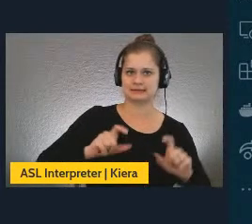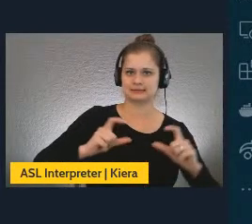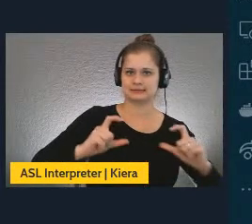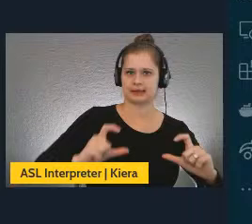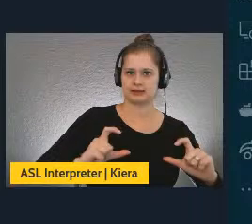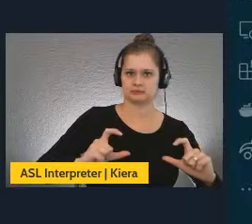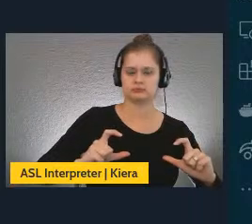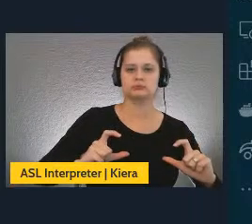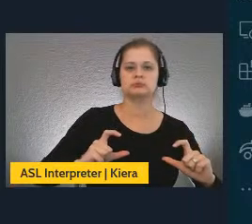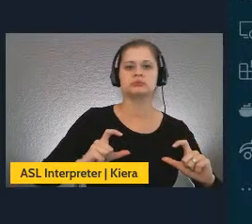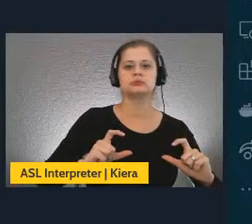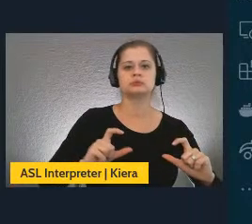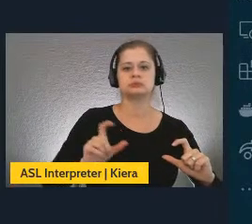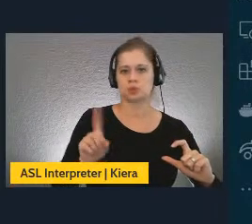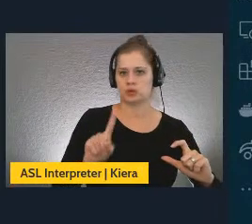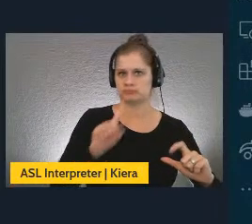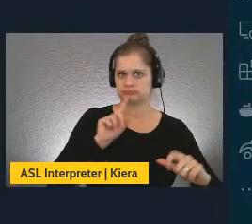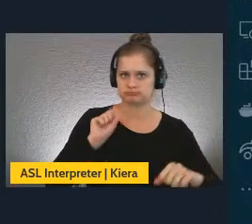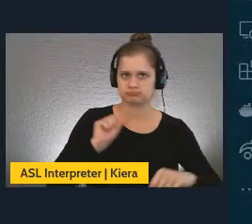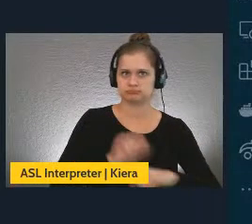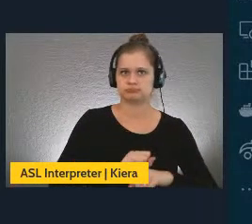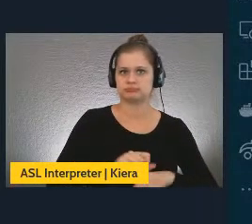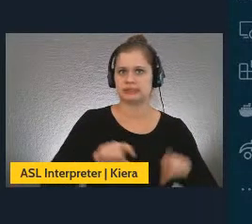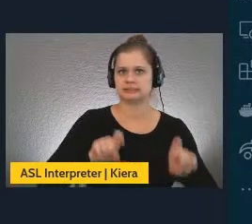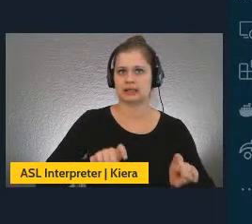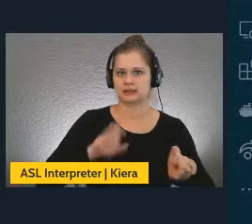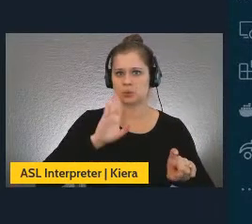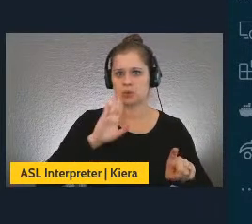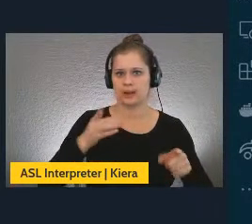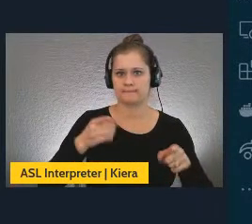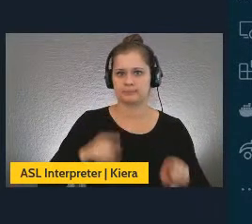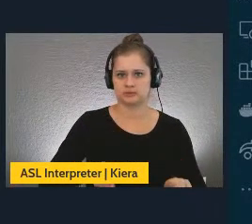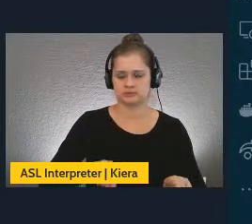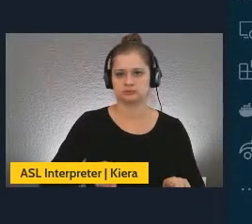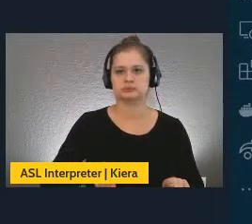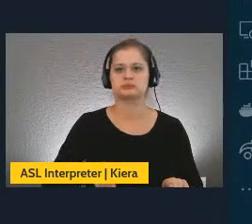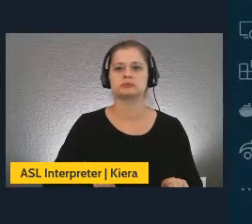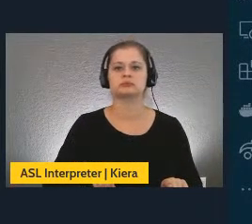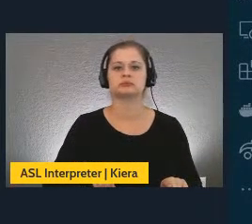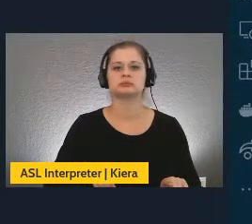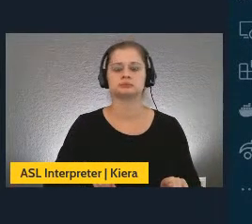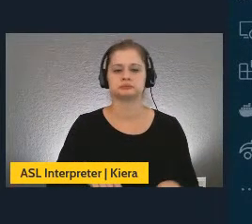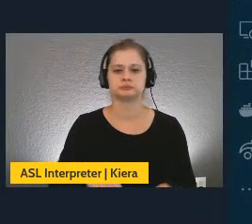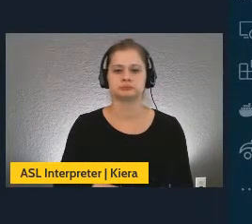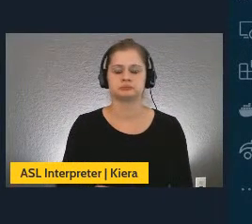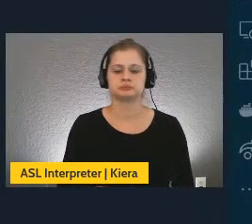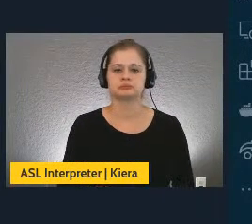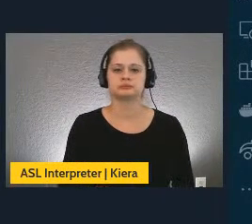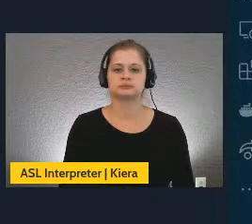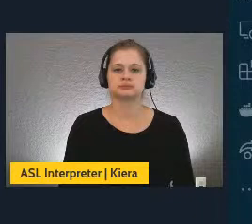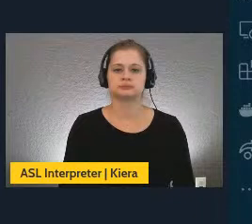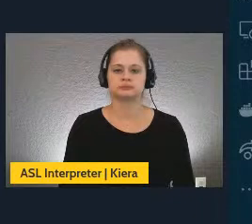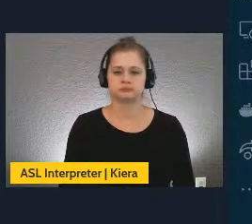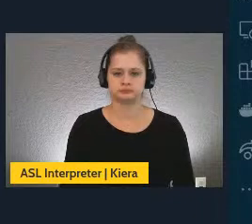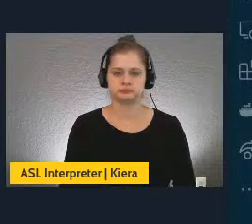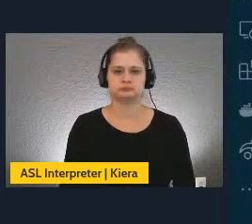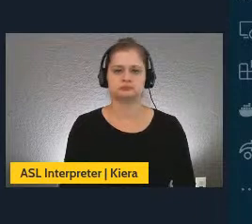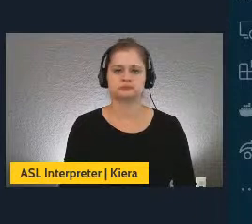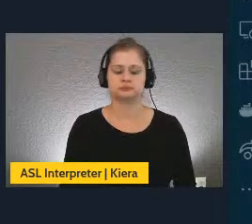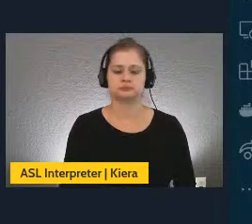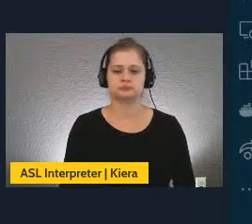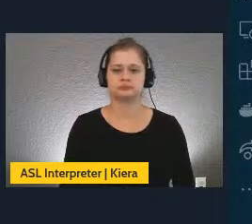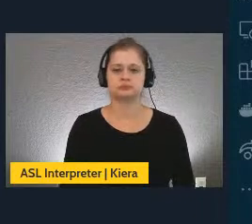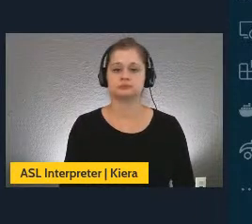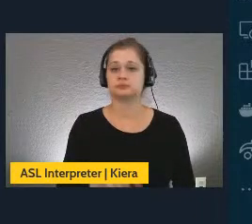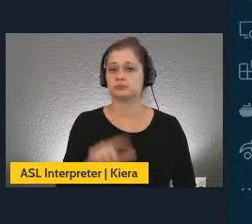where the actual testing will happen, and if we have a look at this one, here we have a